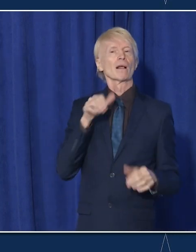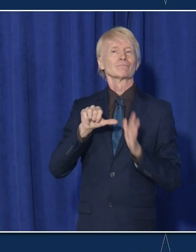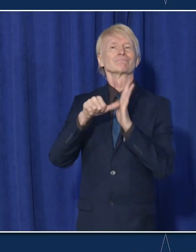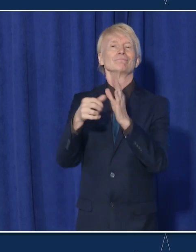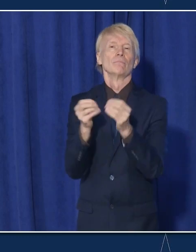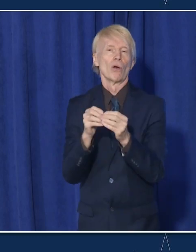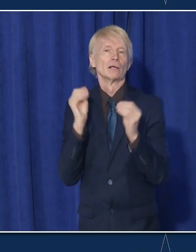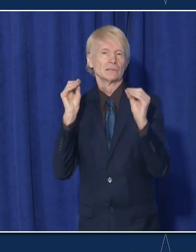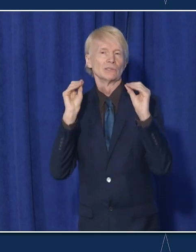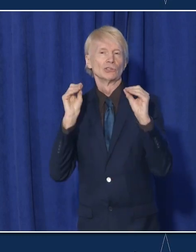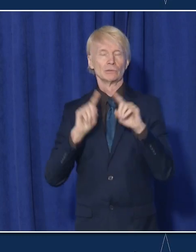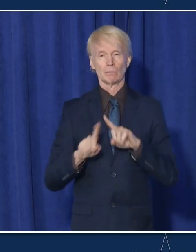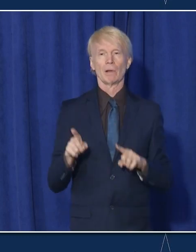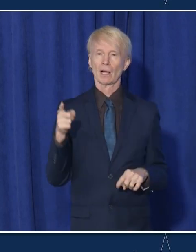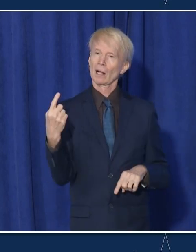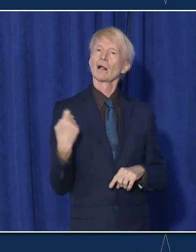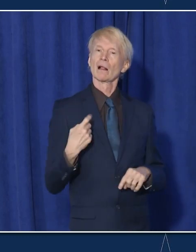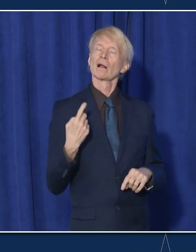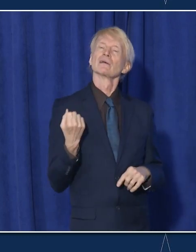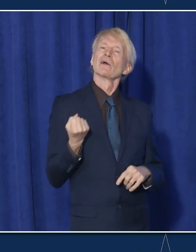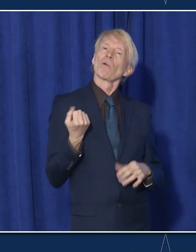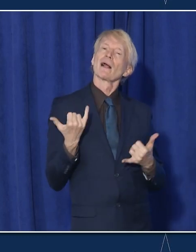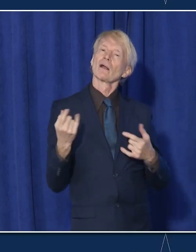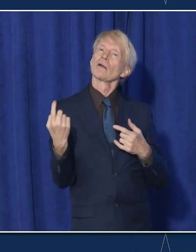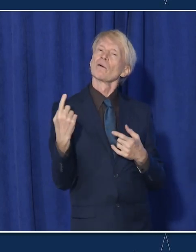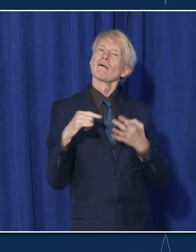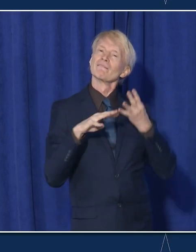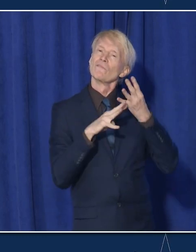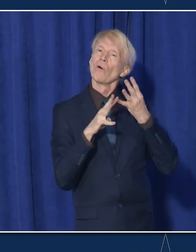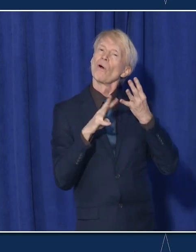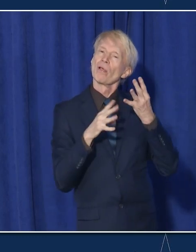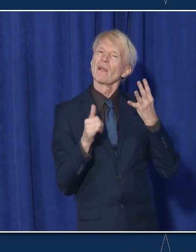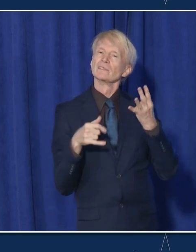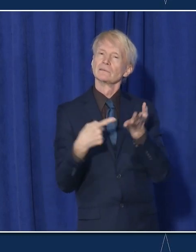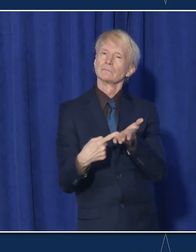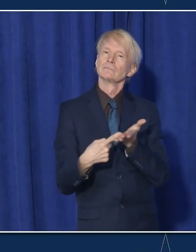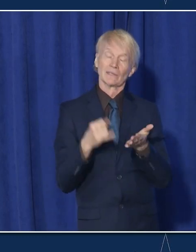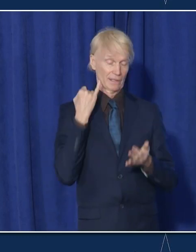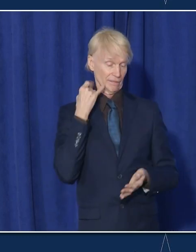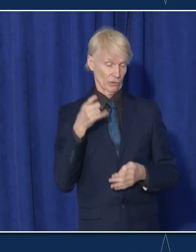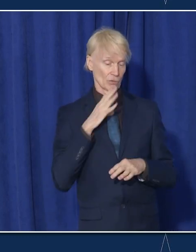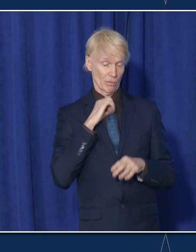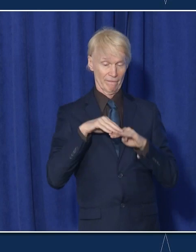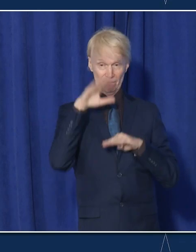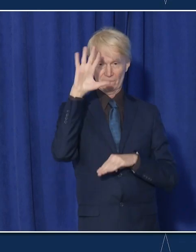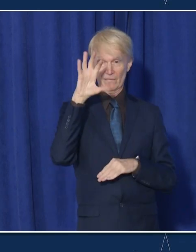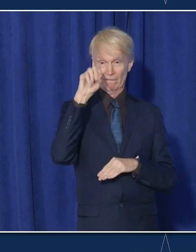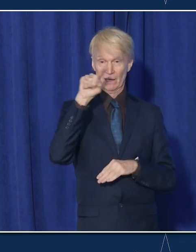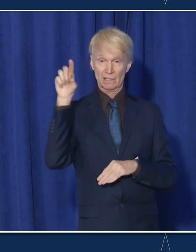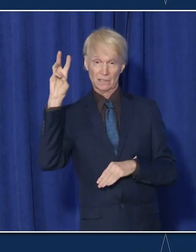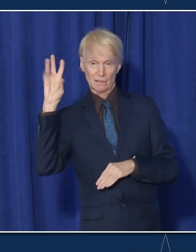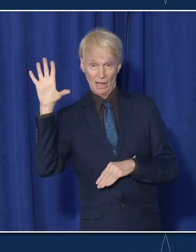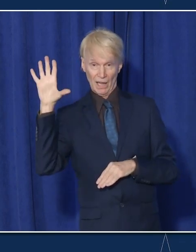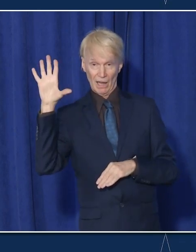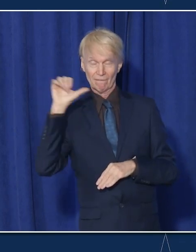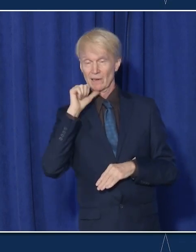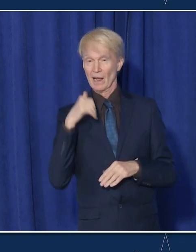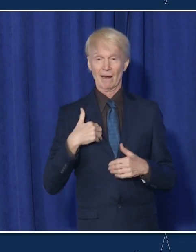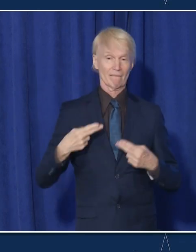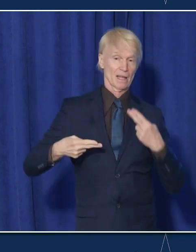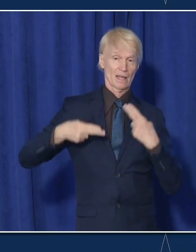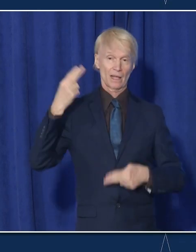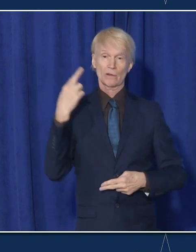meantime. Right, and that's up for debate about this, Correct. About the 4th dose. I mean, so if you're over 50, between 50 and 65, not high